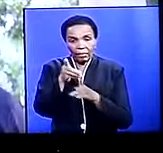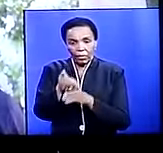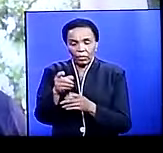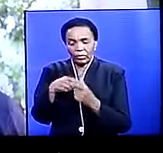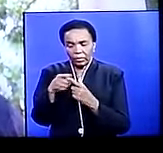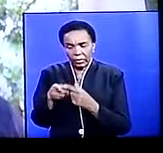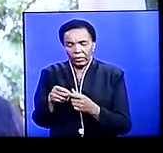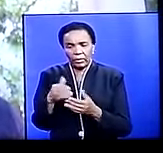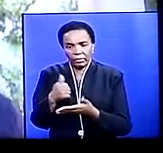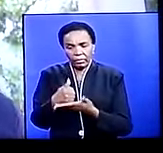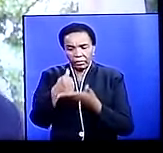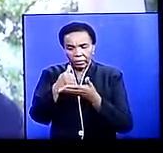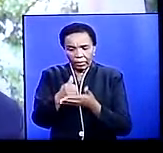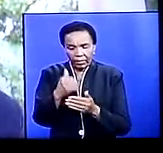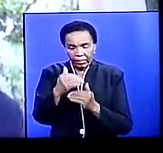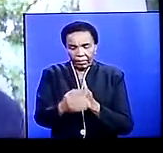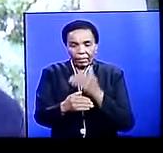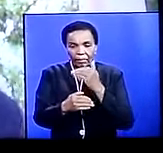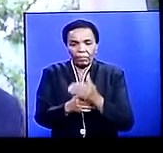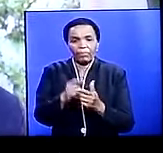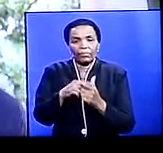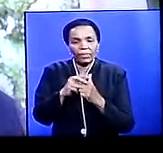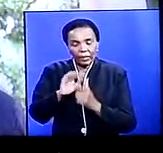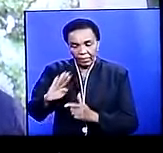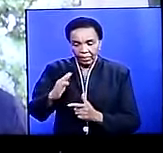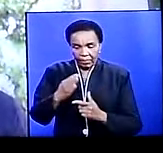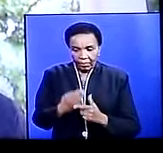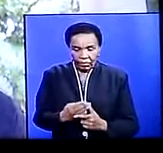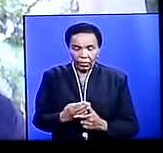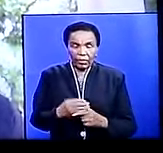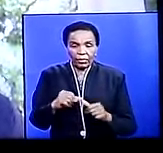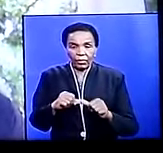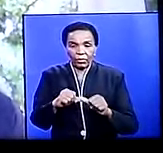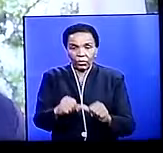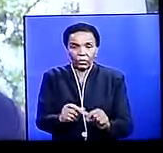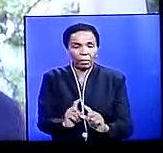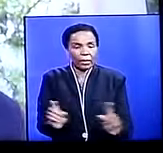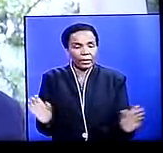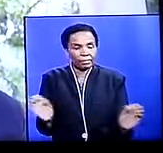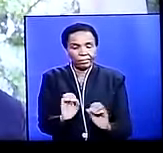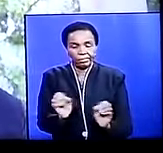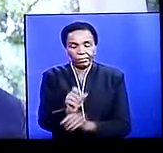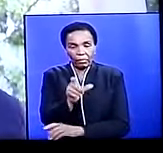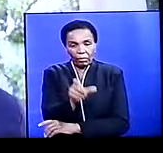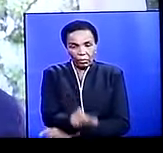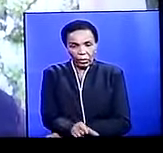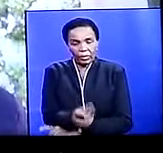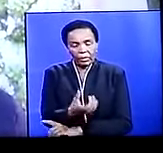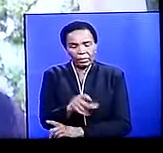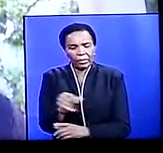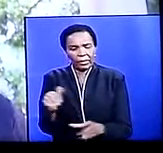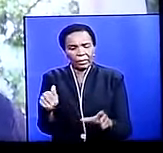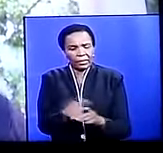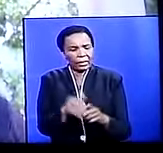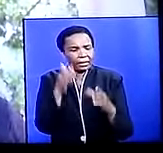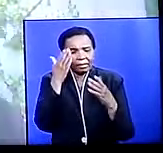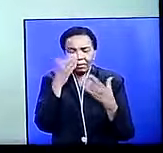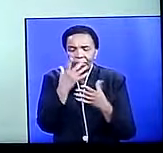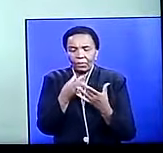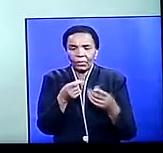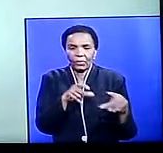them over until they're now ready to return to play. We found that there was no one. And even if you move into the treatment staff, they didn't know what to